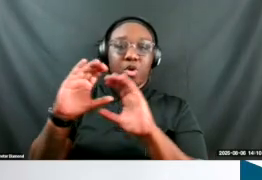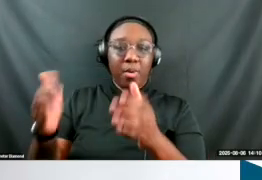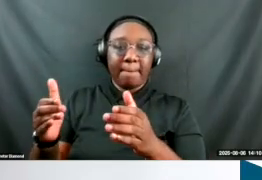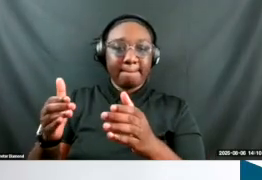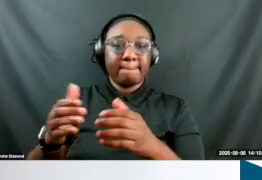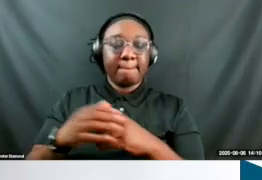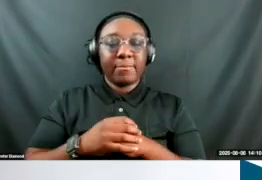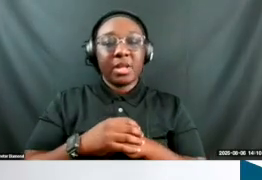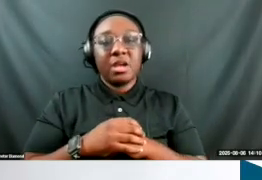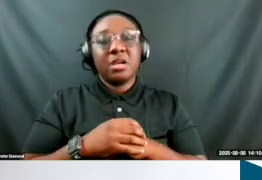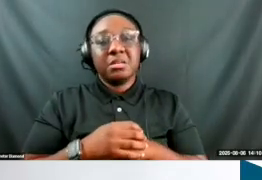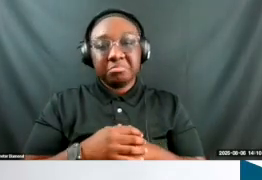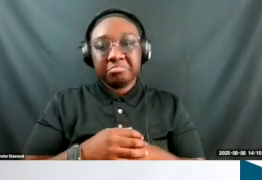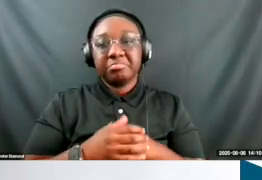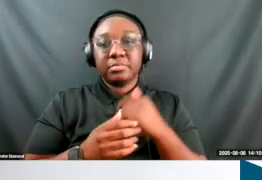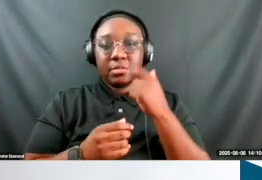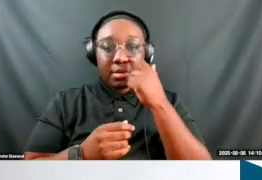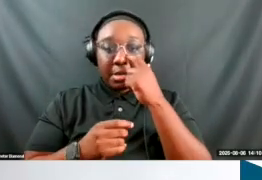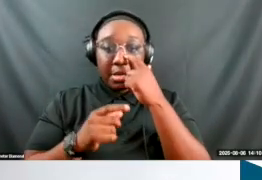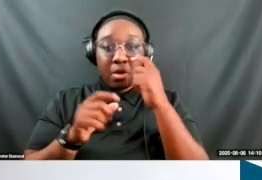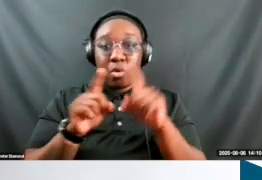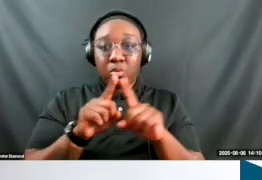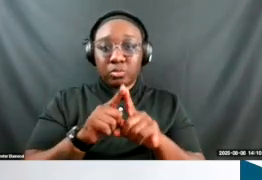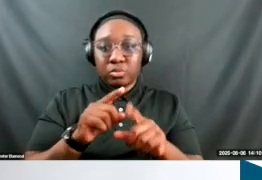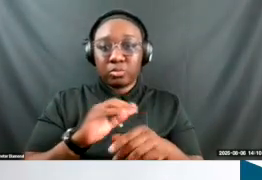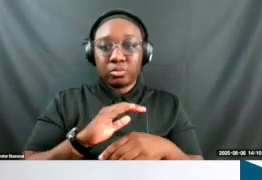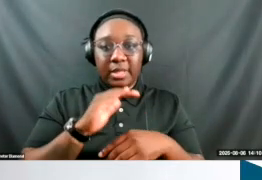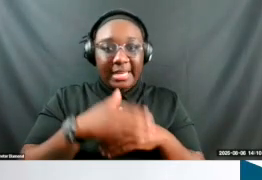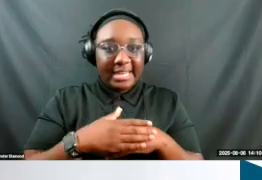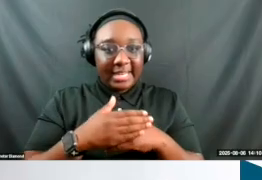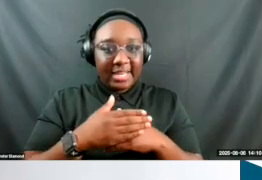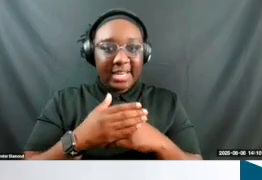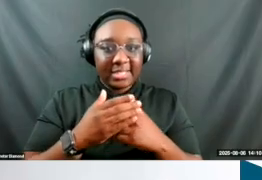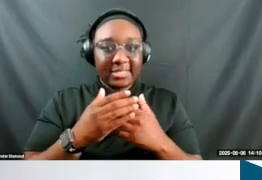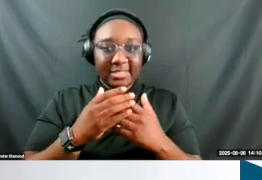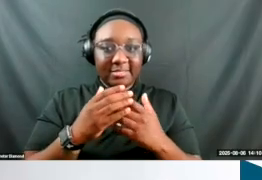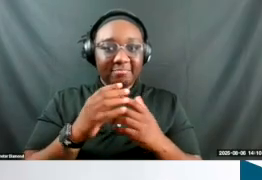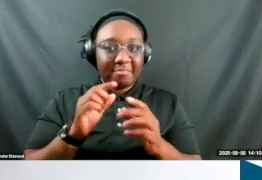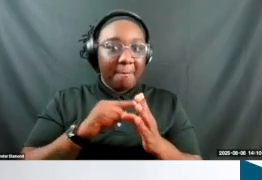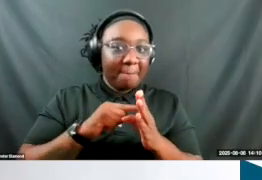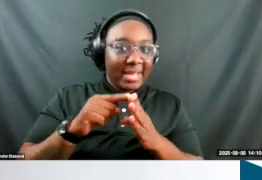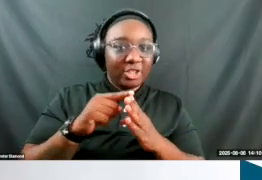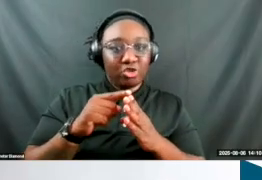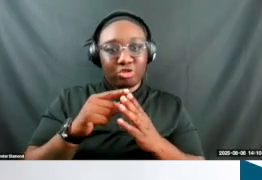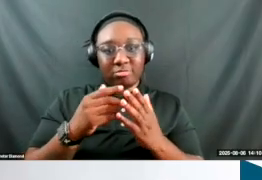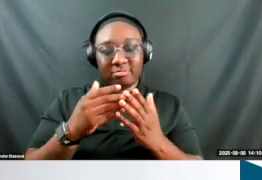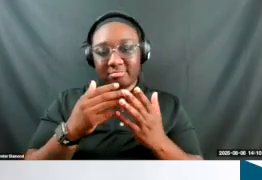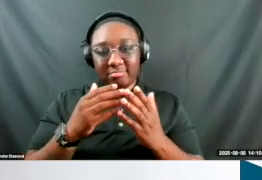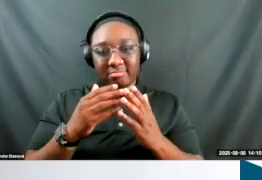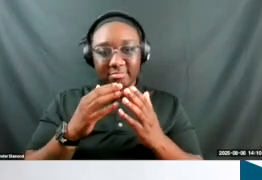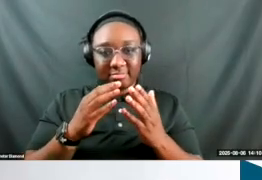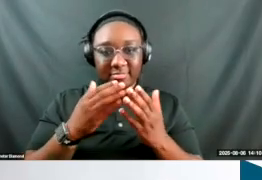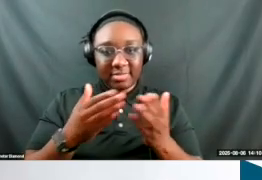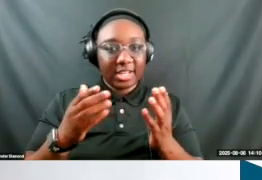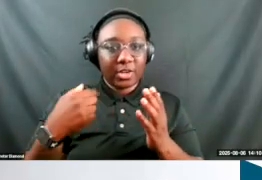funding plan for clean transportation incentives. We are targeting the November 2025